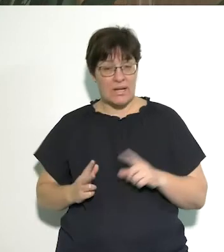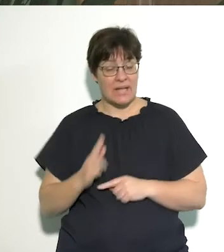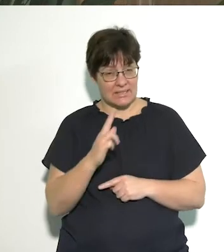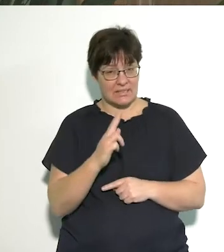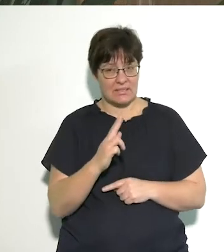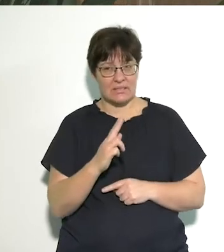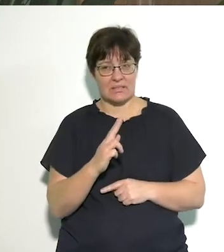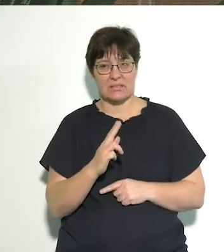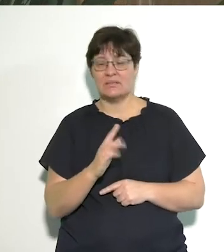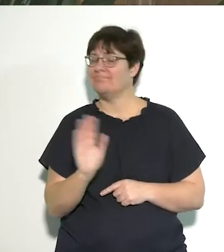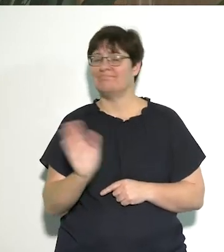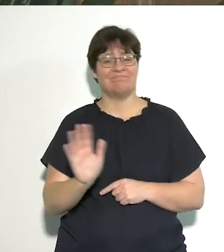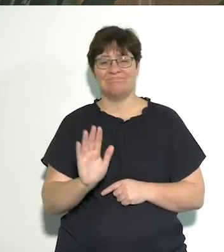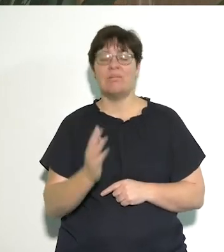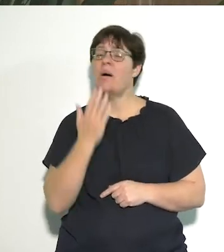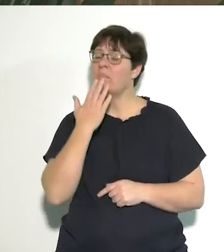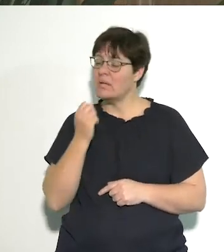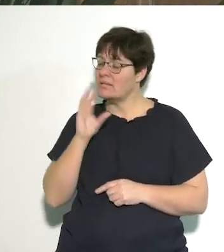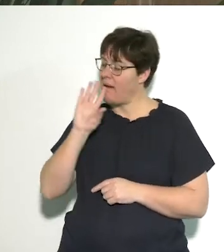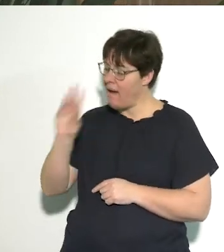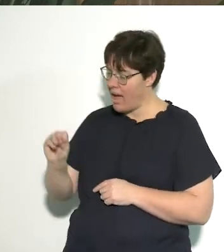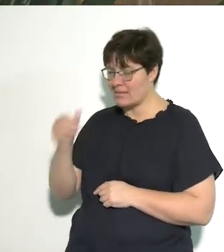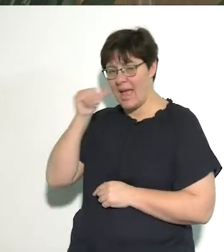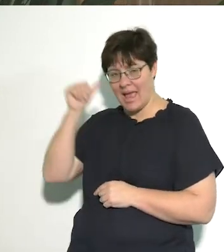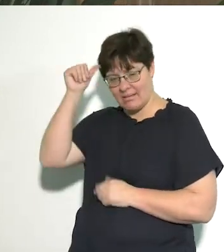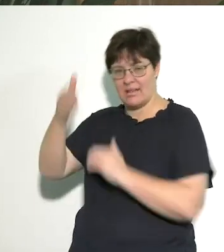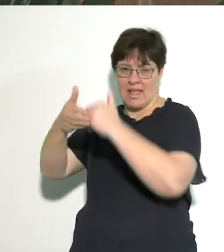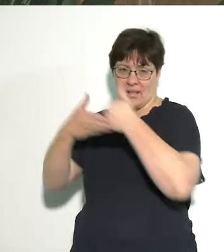cutting, please don't. Please ask an adult to help you.